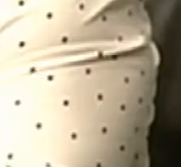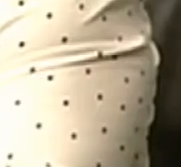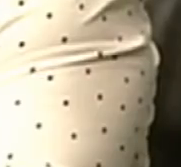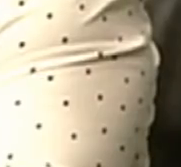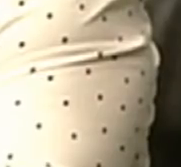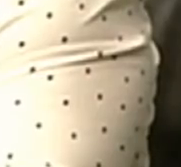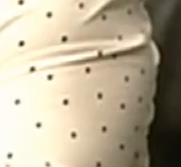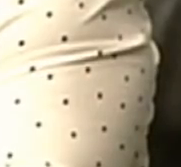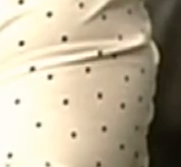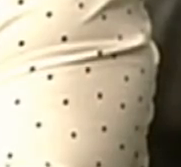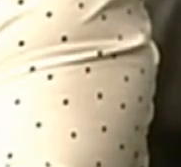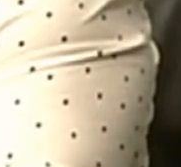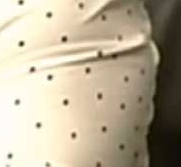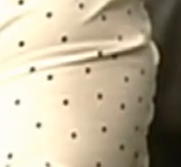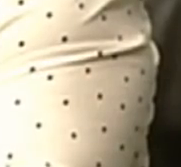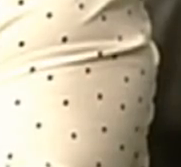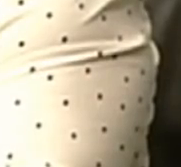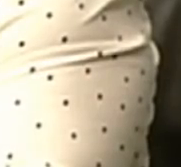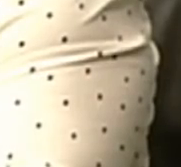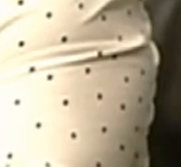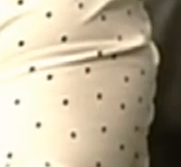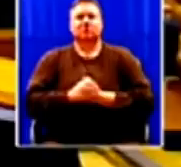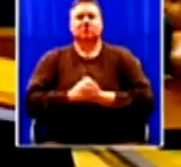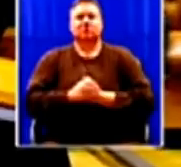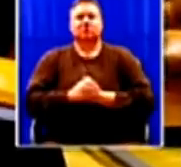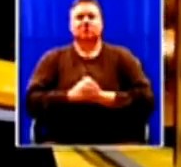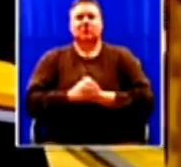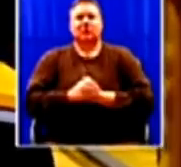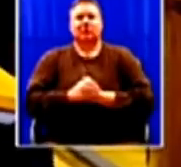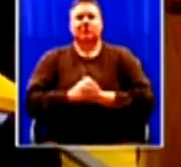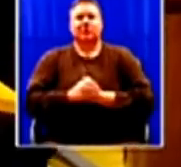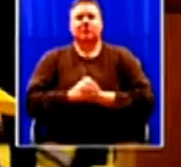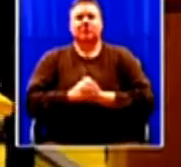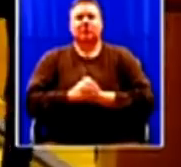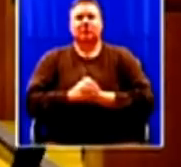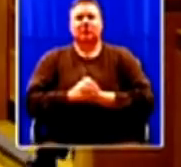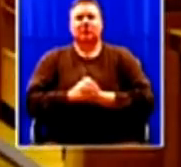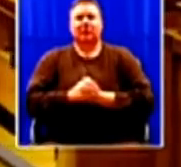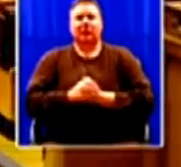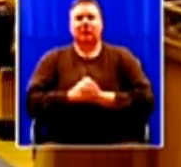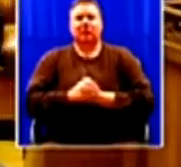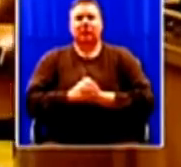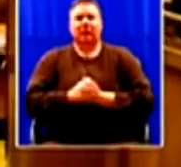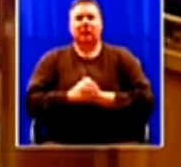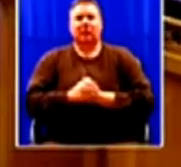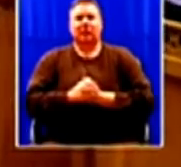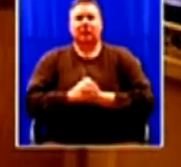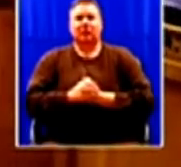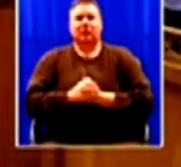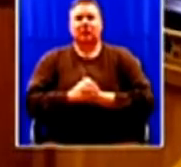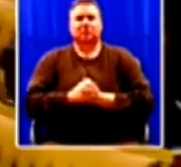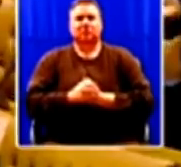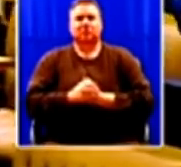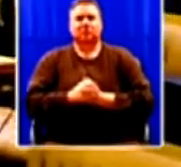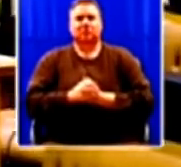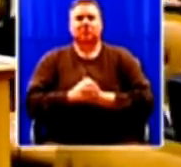Sinosi has would actually come in handy for Mapisa-Nqakula, because she will really have to rely on him on